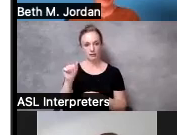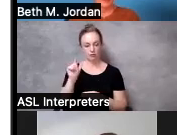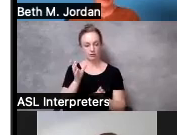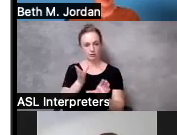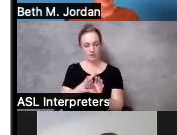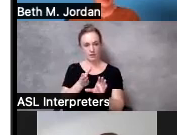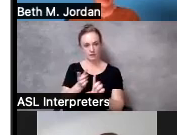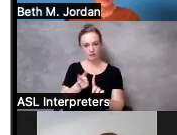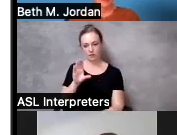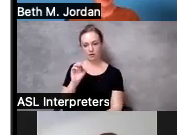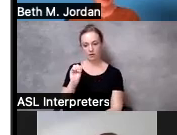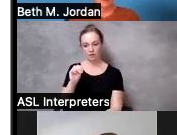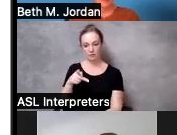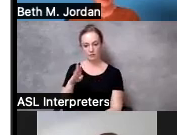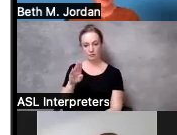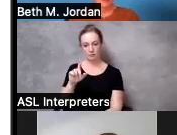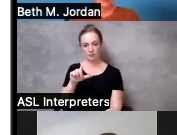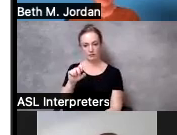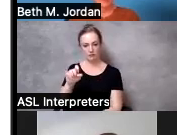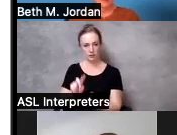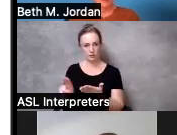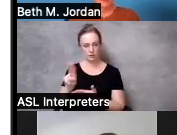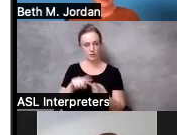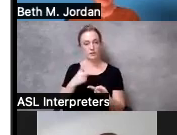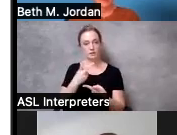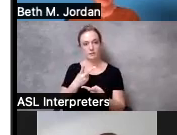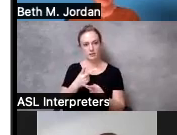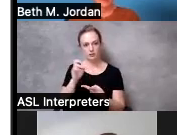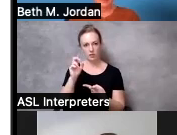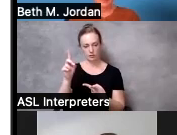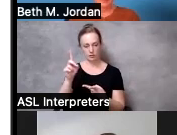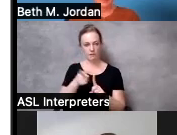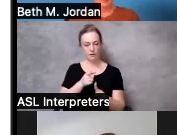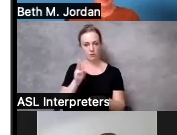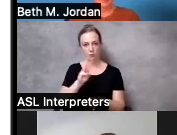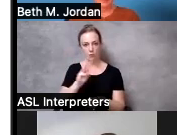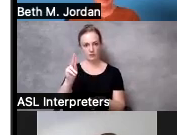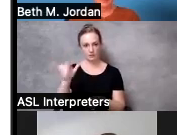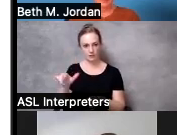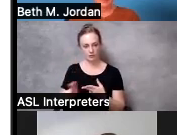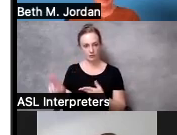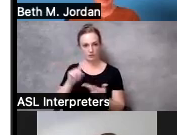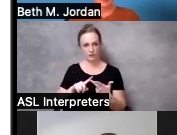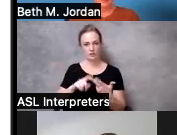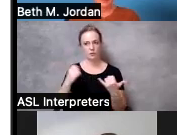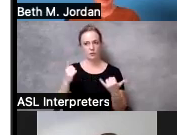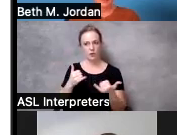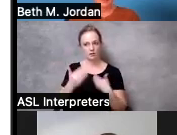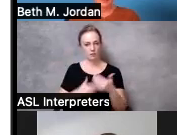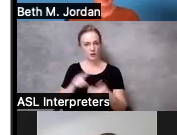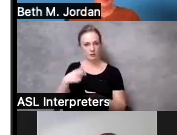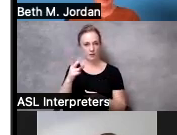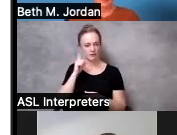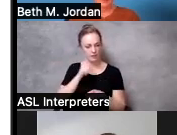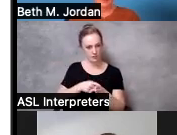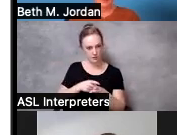Campbellsville University, a master's in education from Western Kentucky University, and is completing a doctorate in business with a specialization in leadership